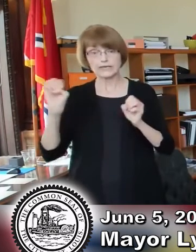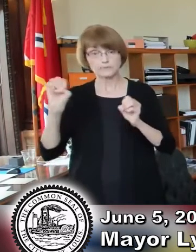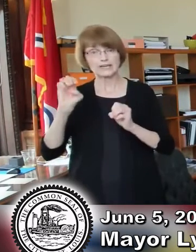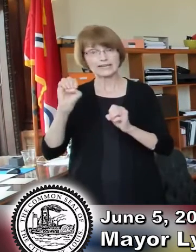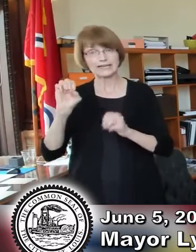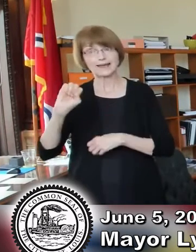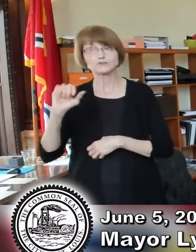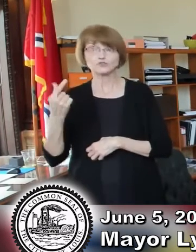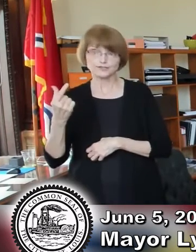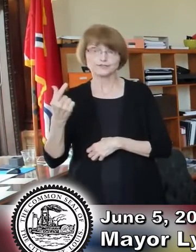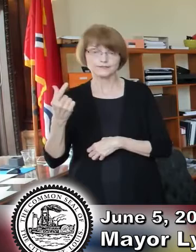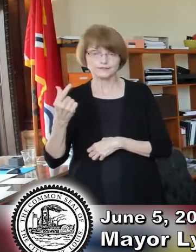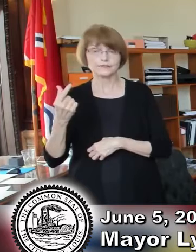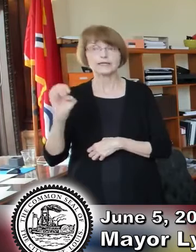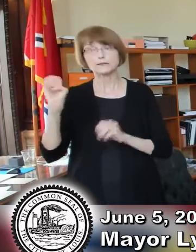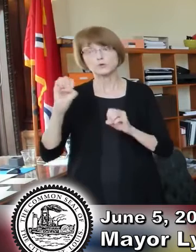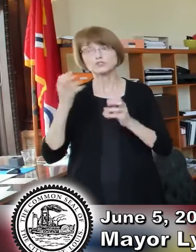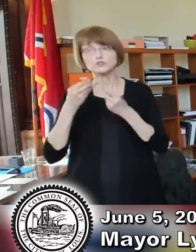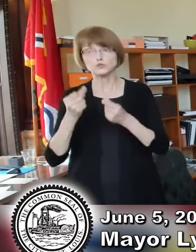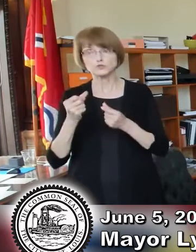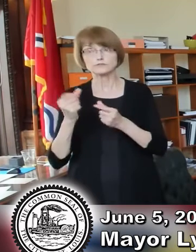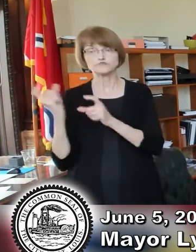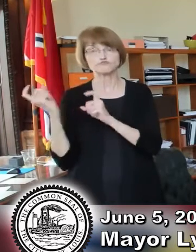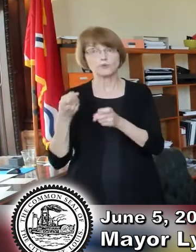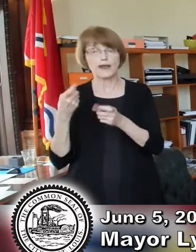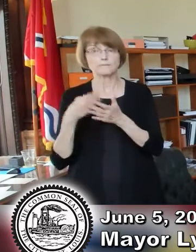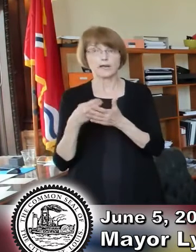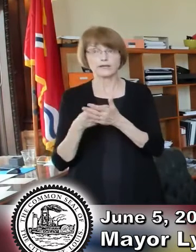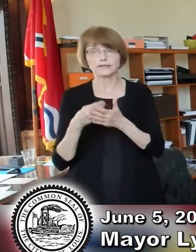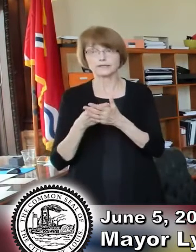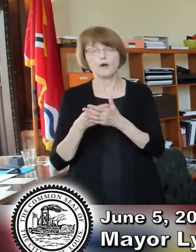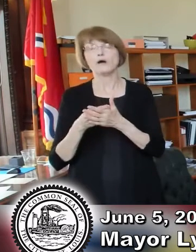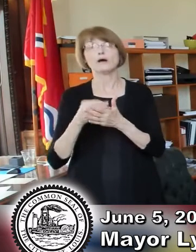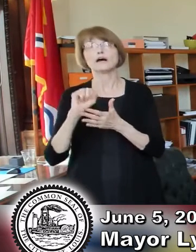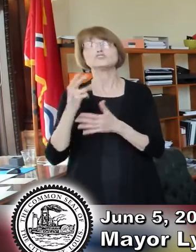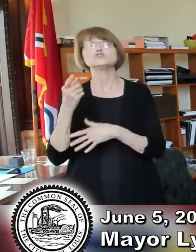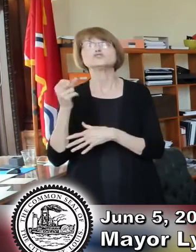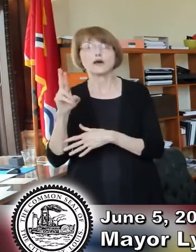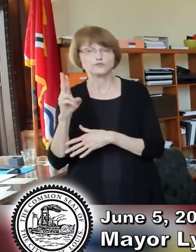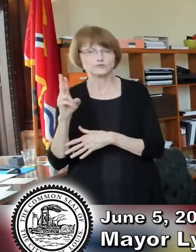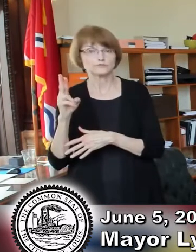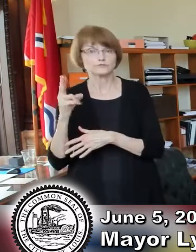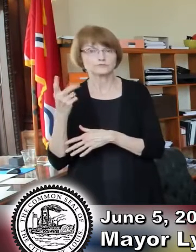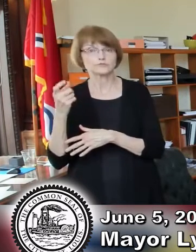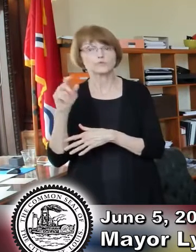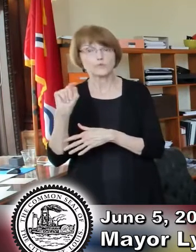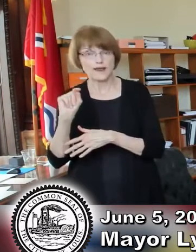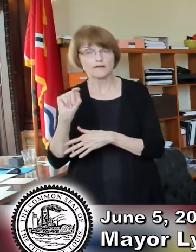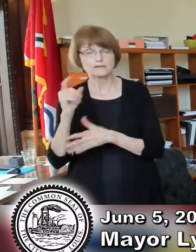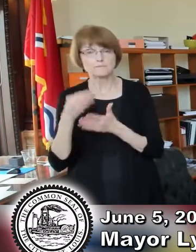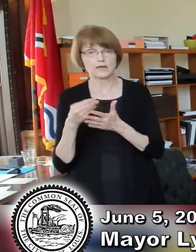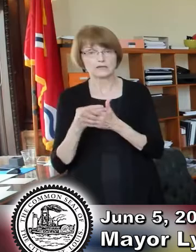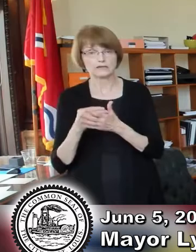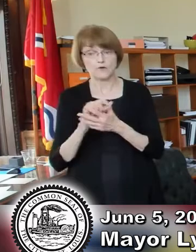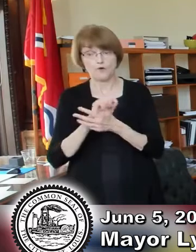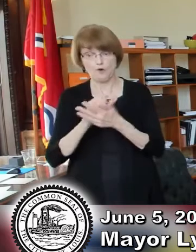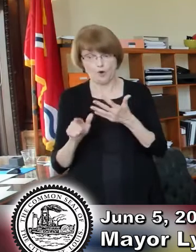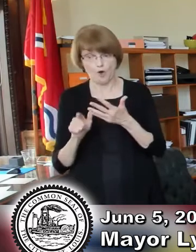ESG, it's called Emergency Solutions Grant money, emergency shelter grant money. That